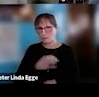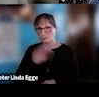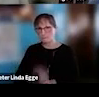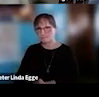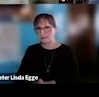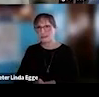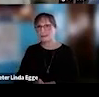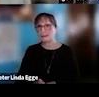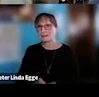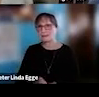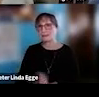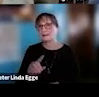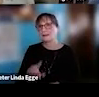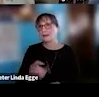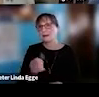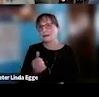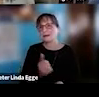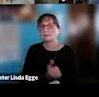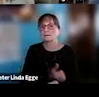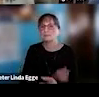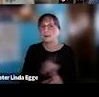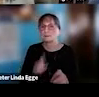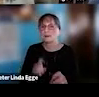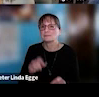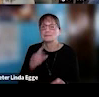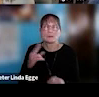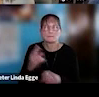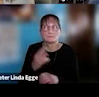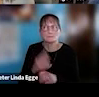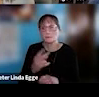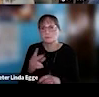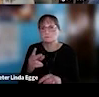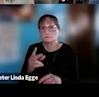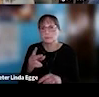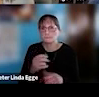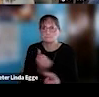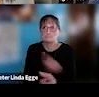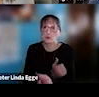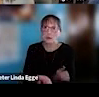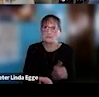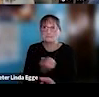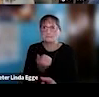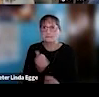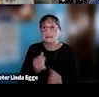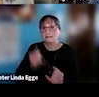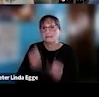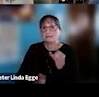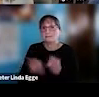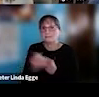drug screens are a way to know whether somebody used a substance within the last few days. That's all it tells you.